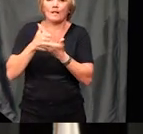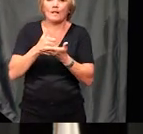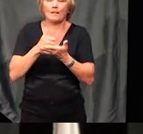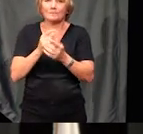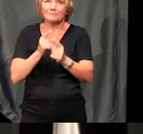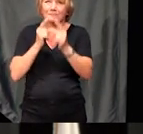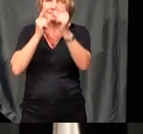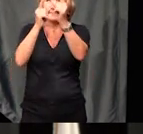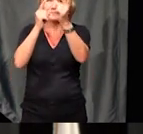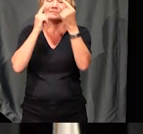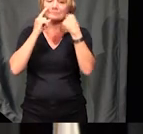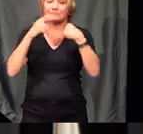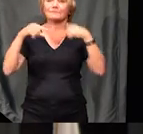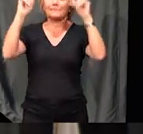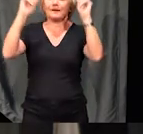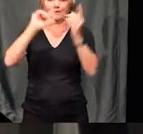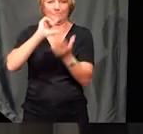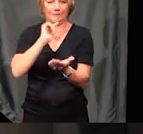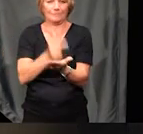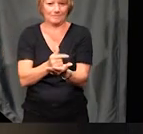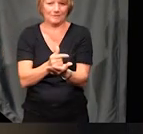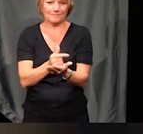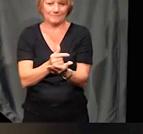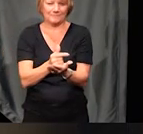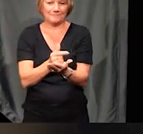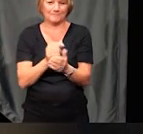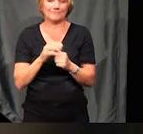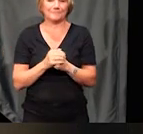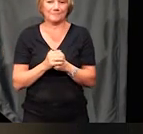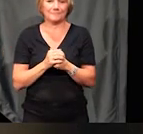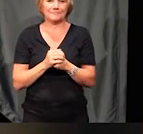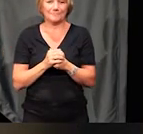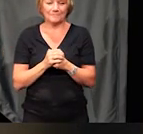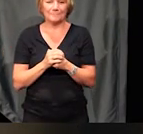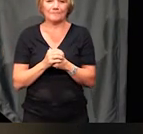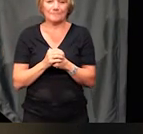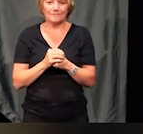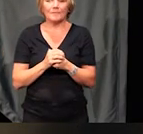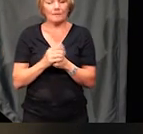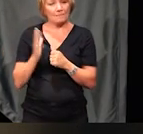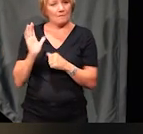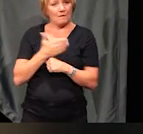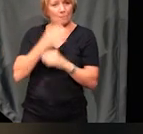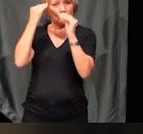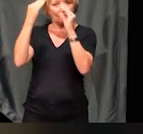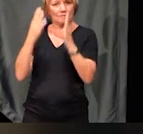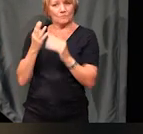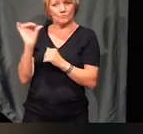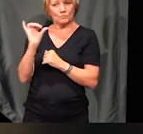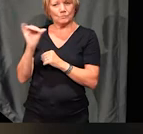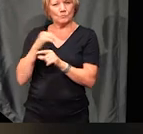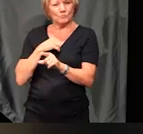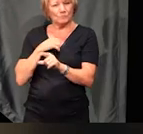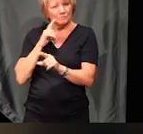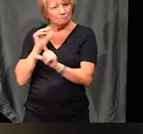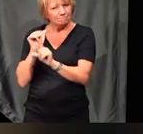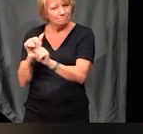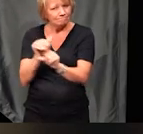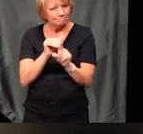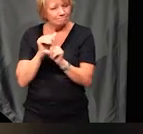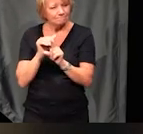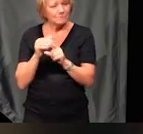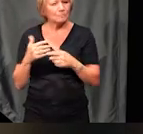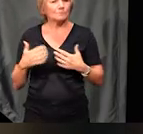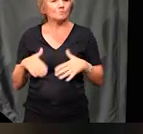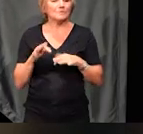point, our graduation. And there were our professors. And I want to remind you of the importance